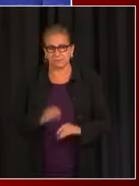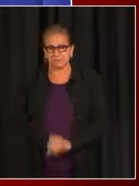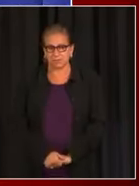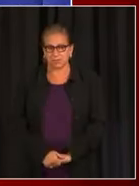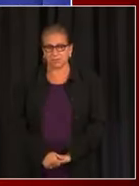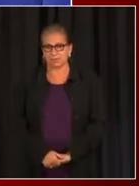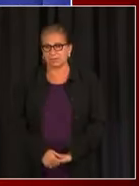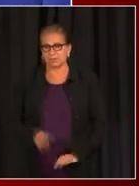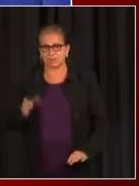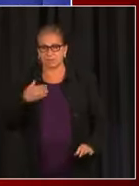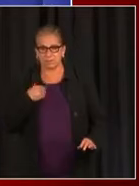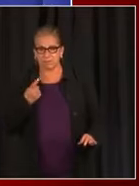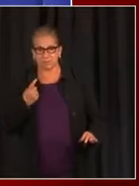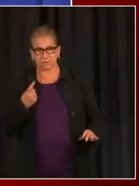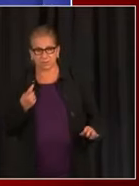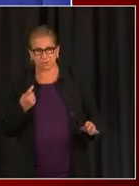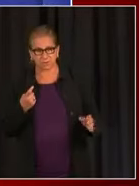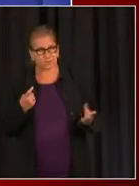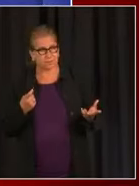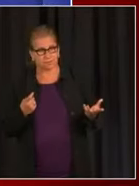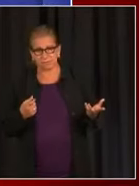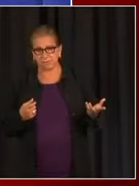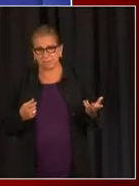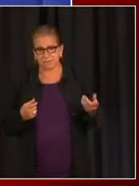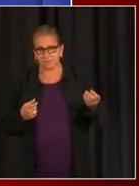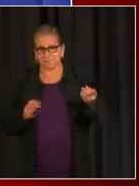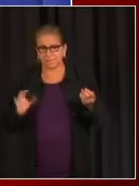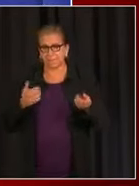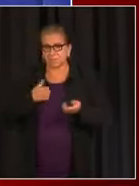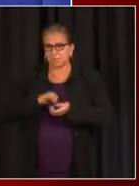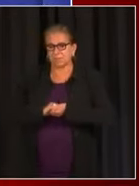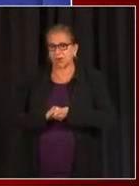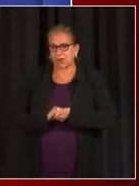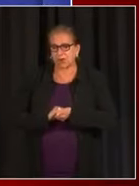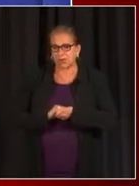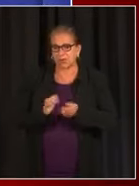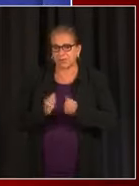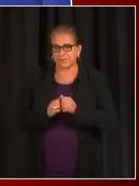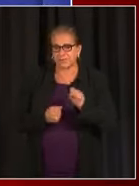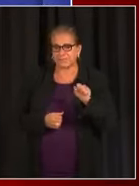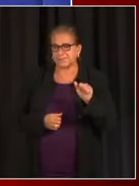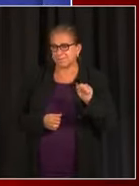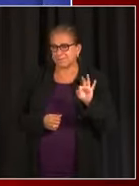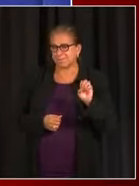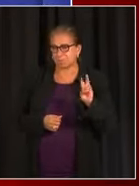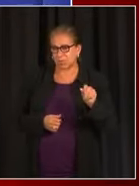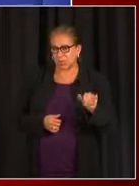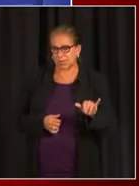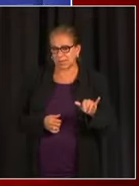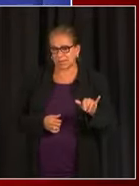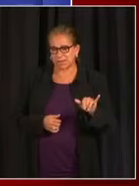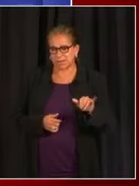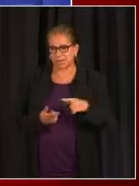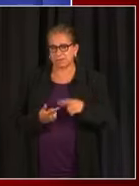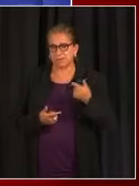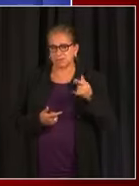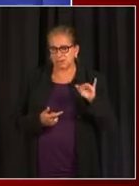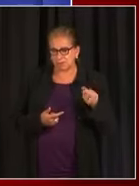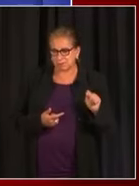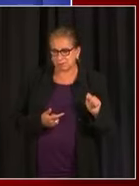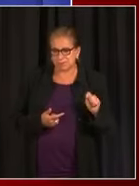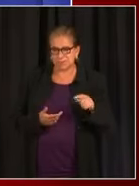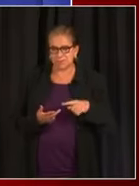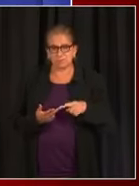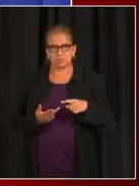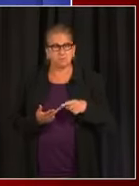One last Who's question. doing ours at the? We are partnering with Safeway and Giant. We are also partnering with some of the